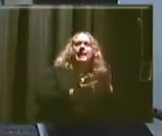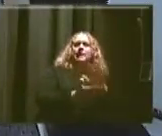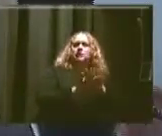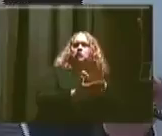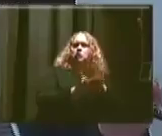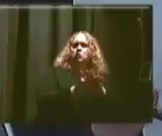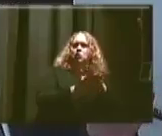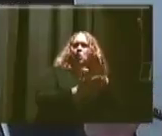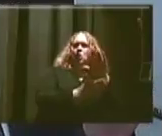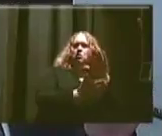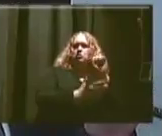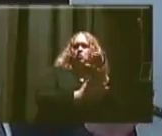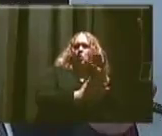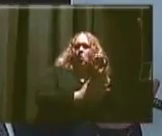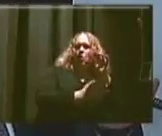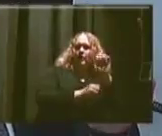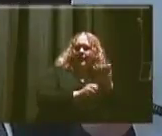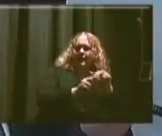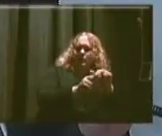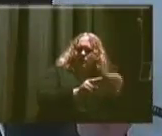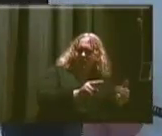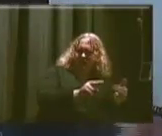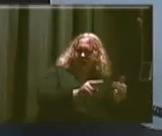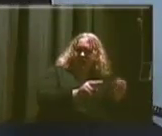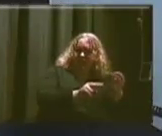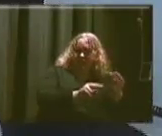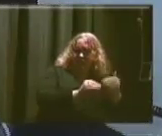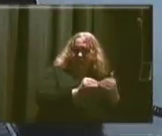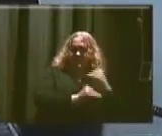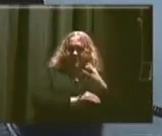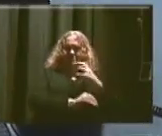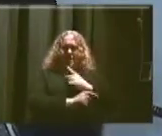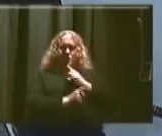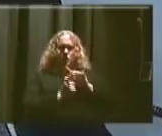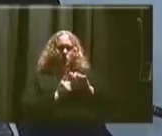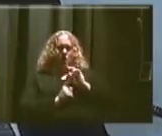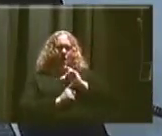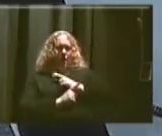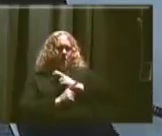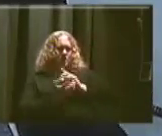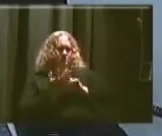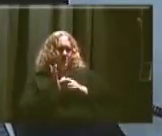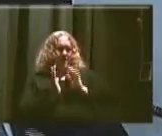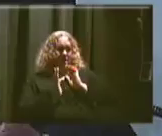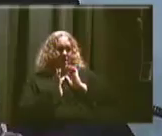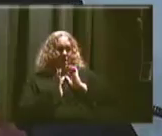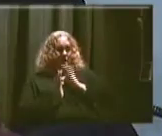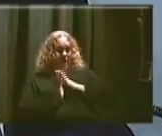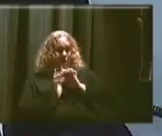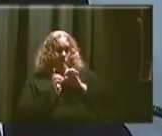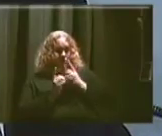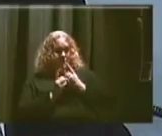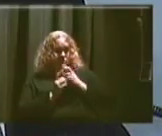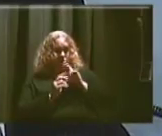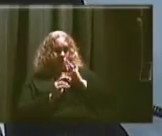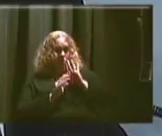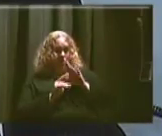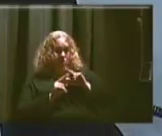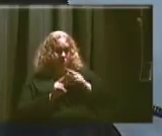the district level if it's going to be applied to the district? Okay. Well, first of all, the scores right now are in the district